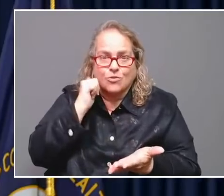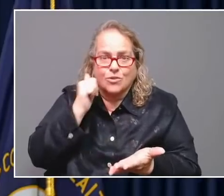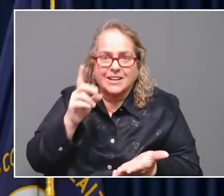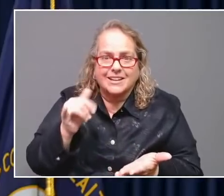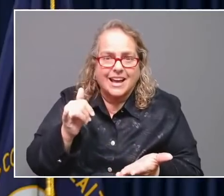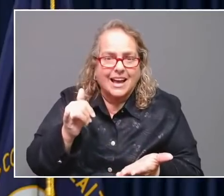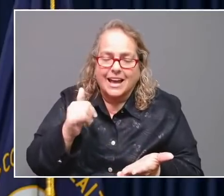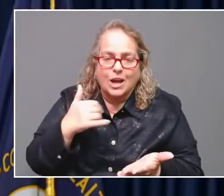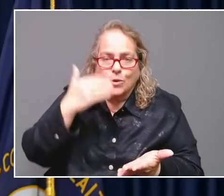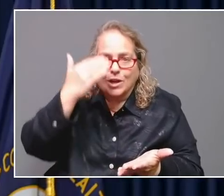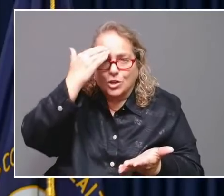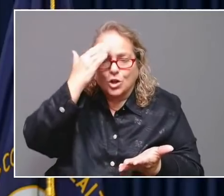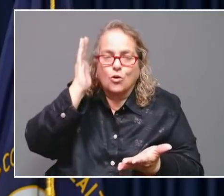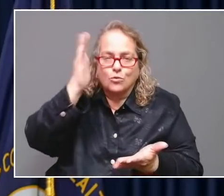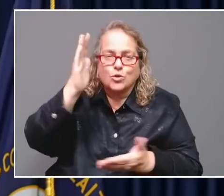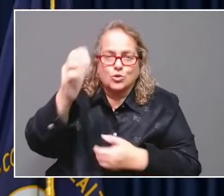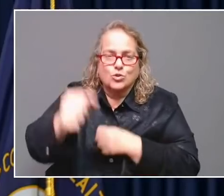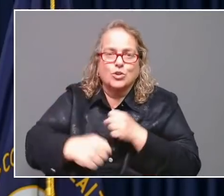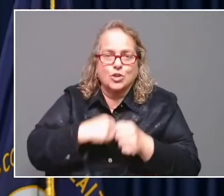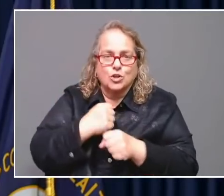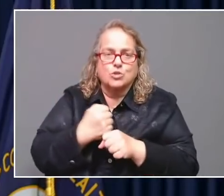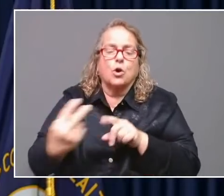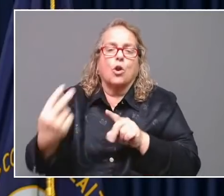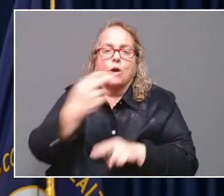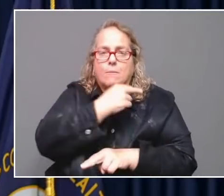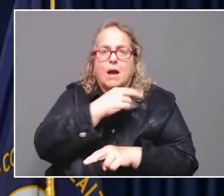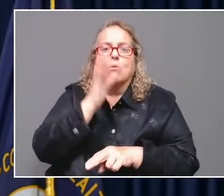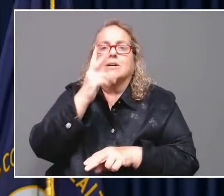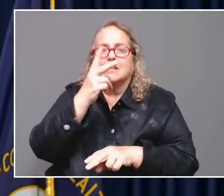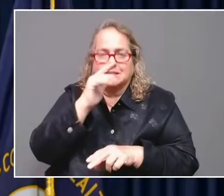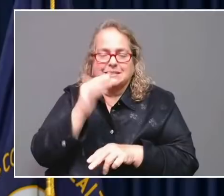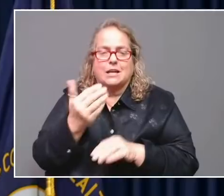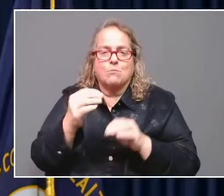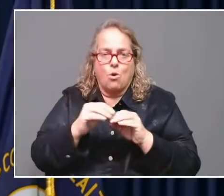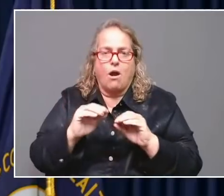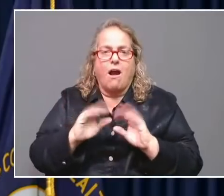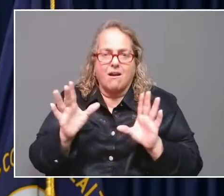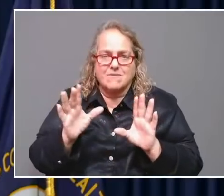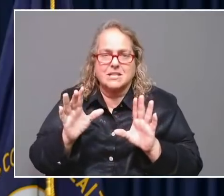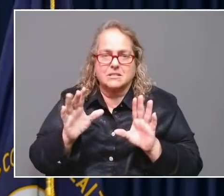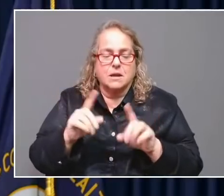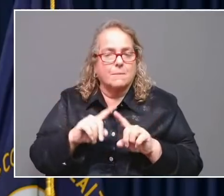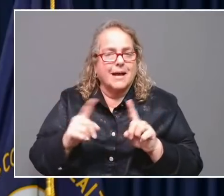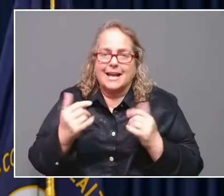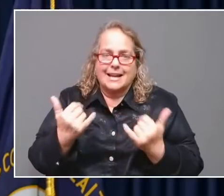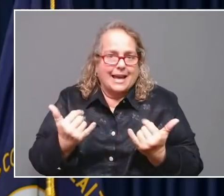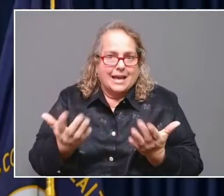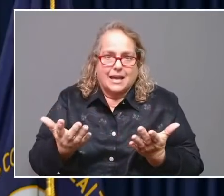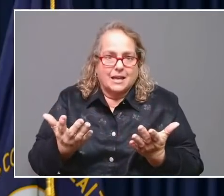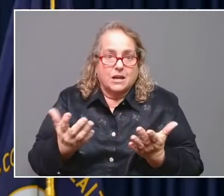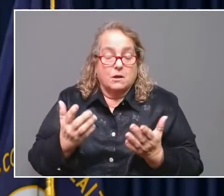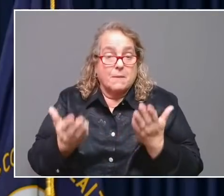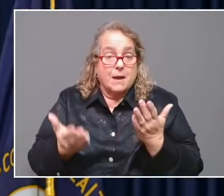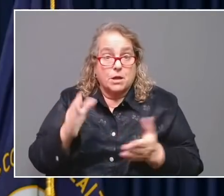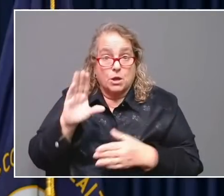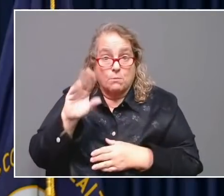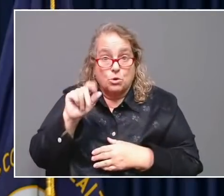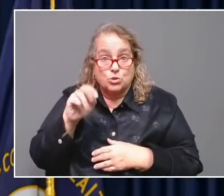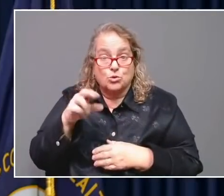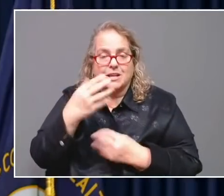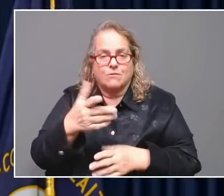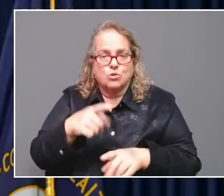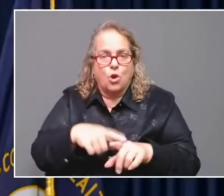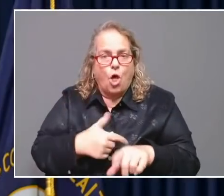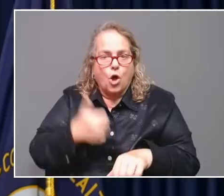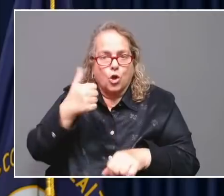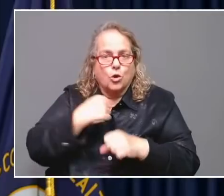future years and look back and it'll seem more obvious in hindsight. But it may well be that a booster gives you longer protection because every time